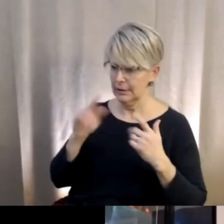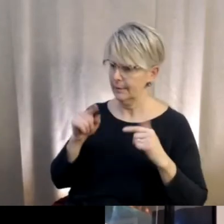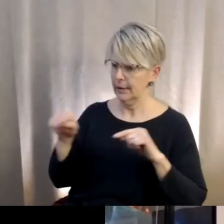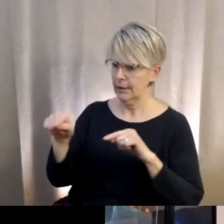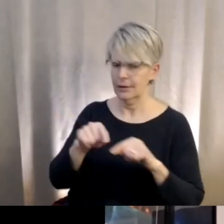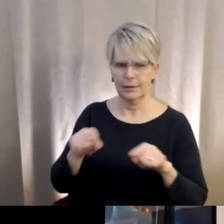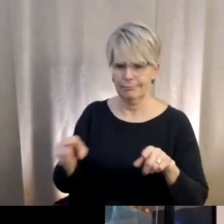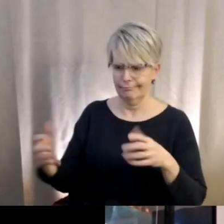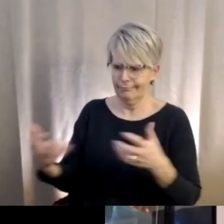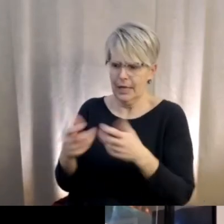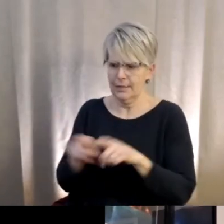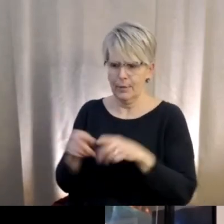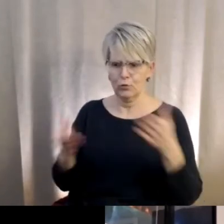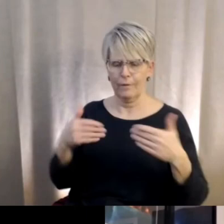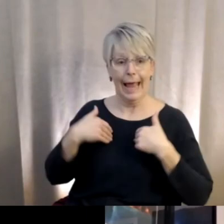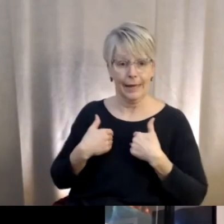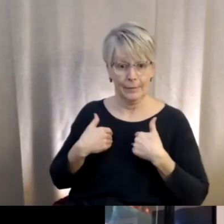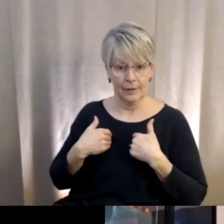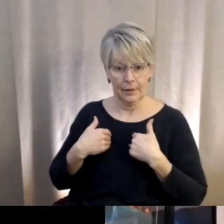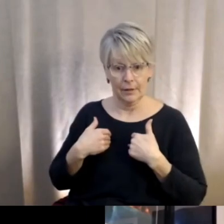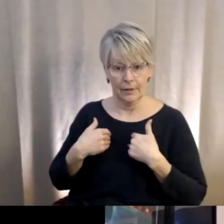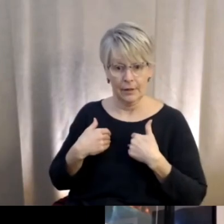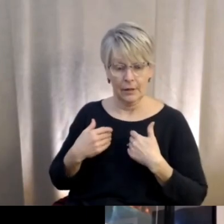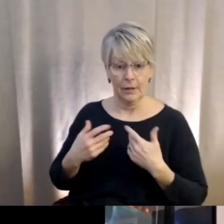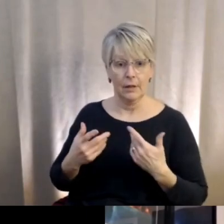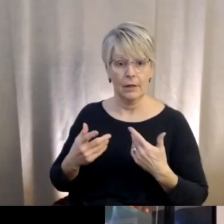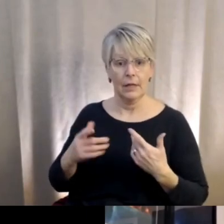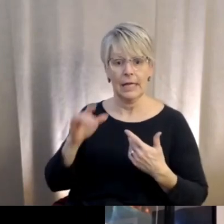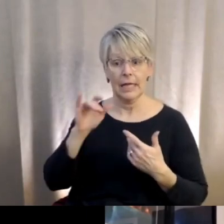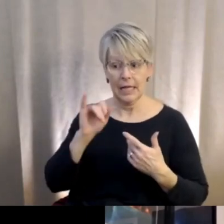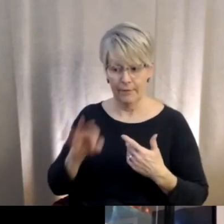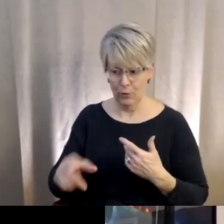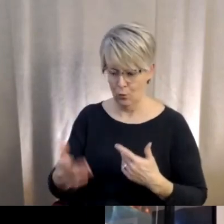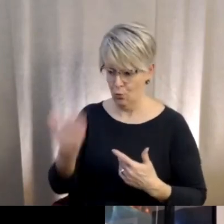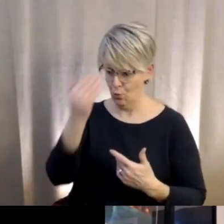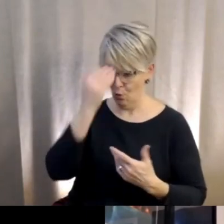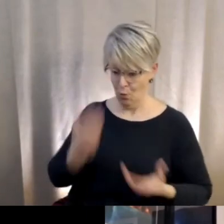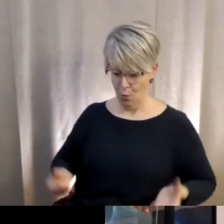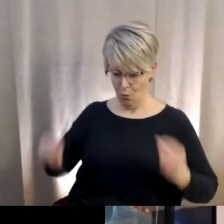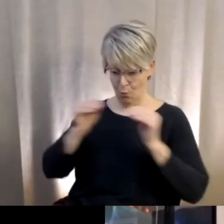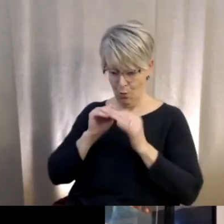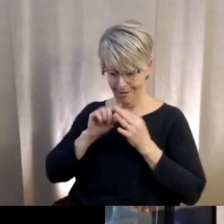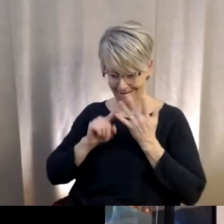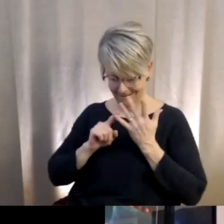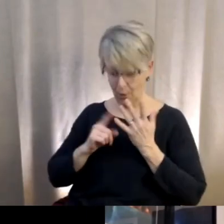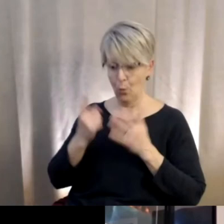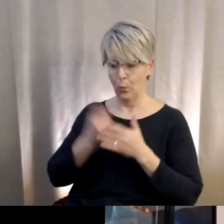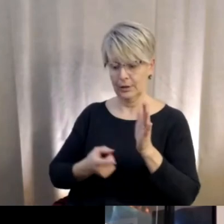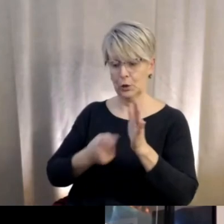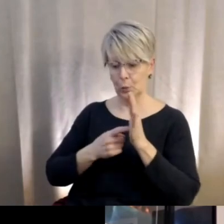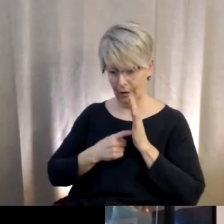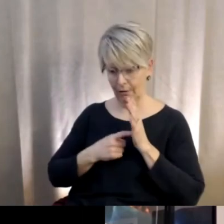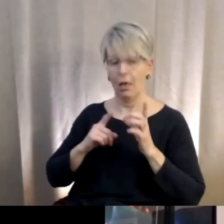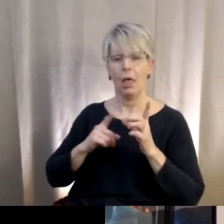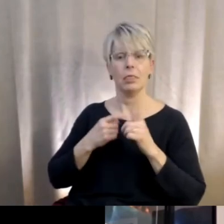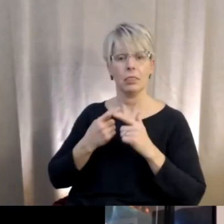the service animal, is the more you know about what is required, the more comfortable you tend to be